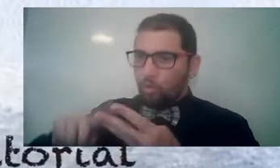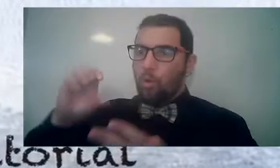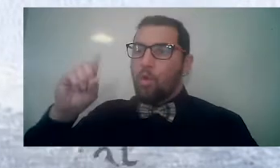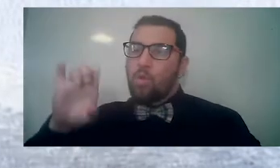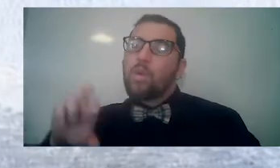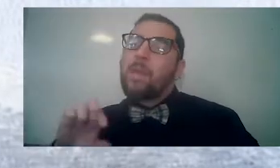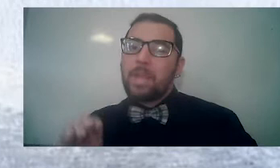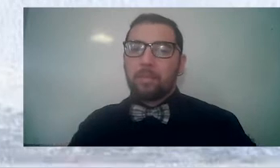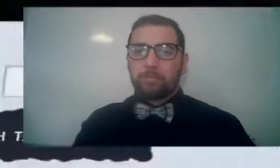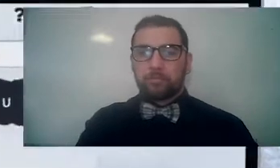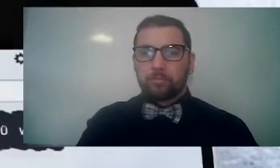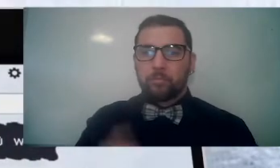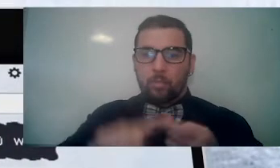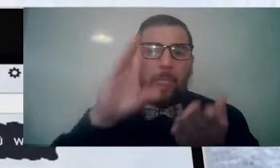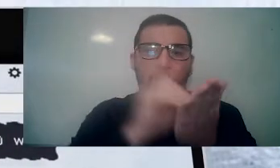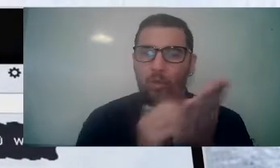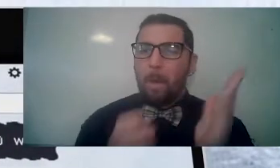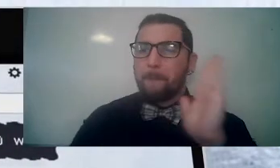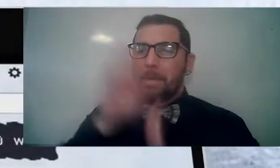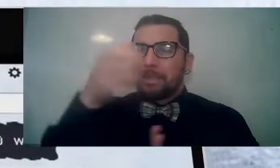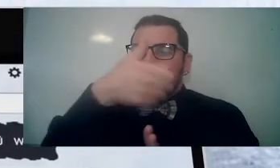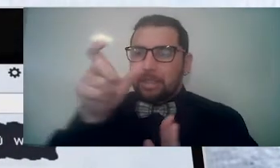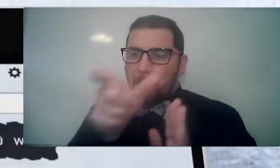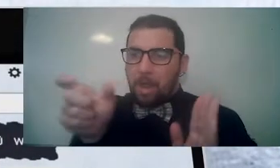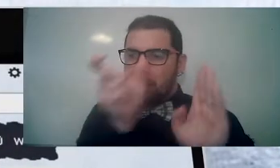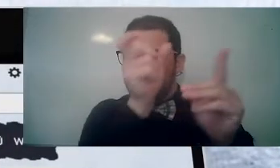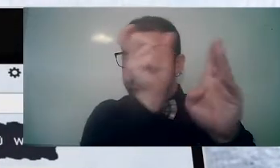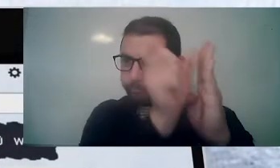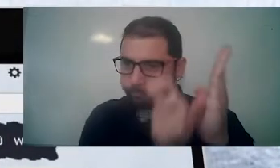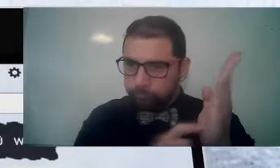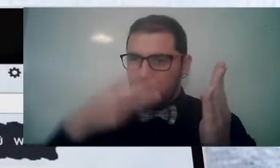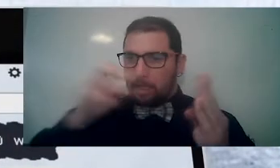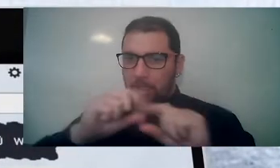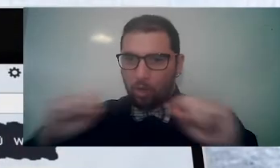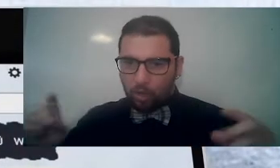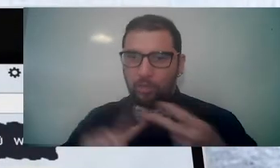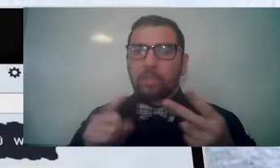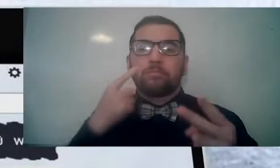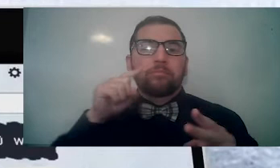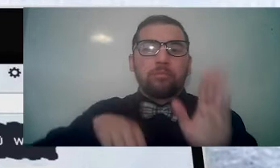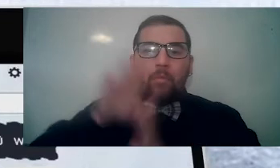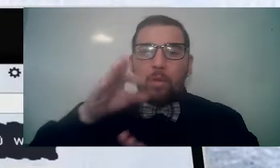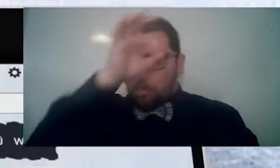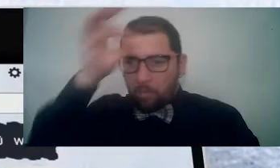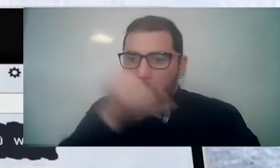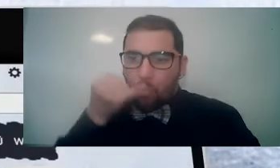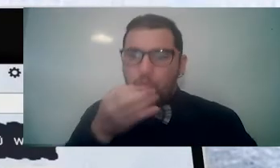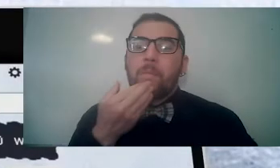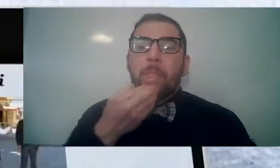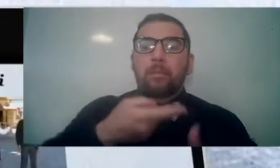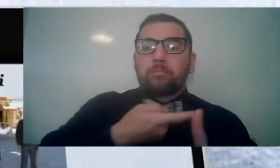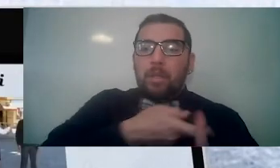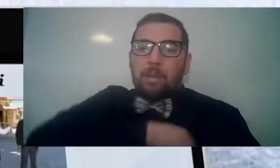meo. Niei kinyene malkawe nielo kayu pataka nemal ka kala pataka choike sumu mapuzungun mu kawin kasungun